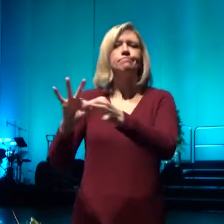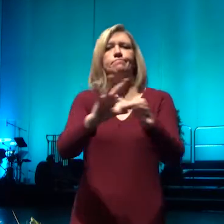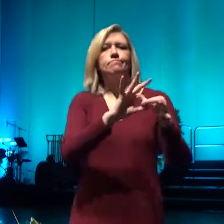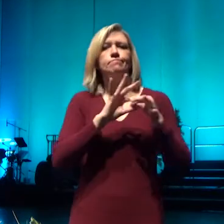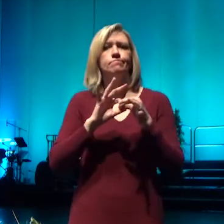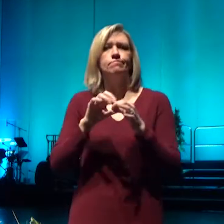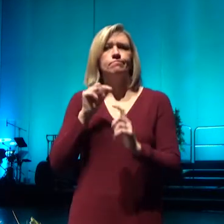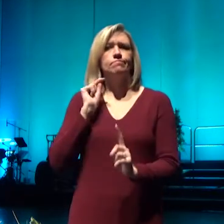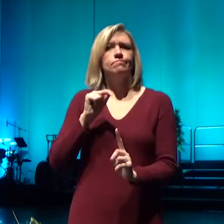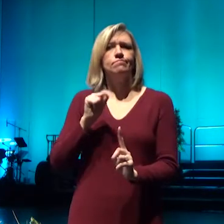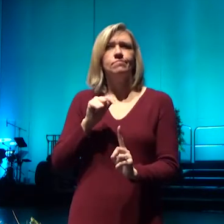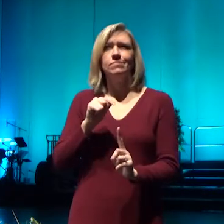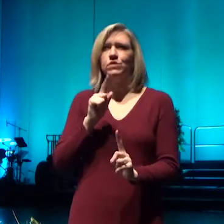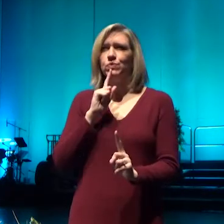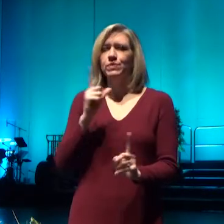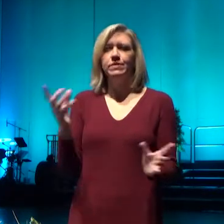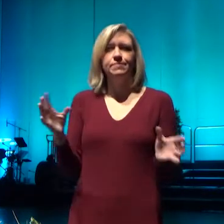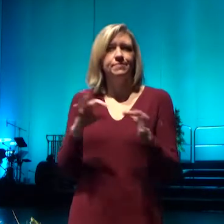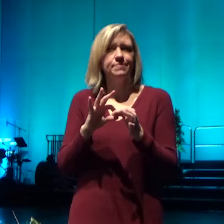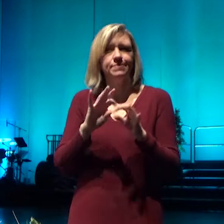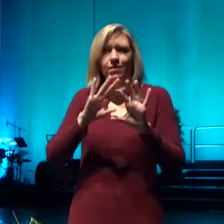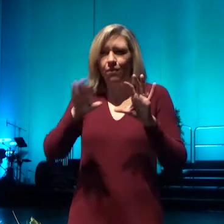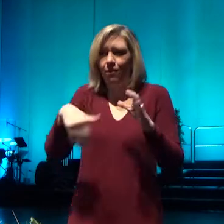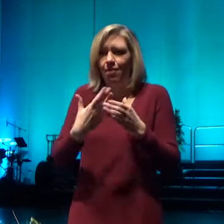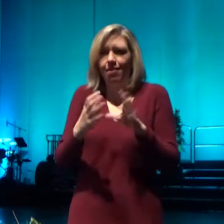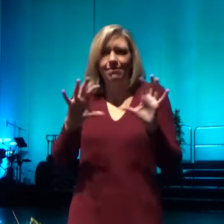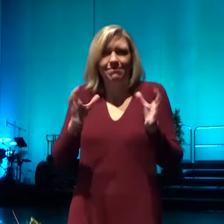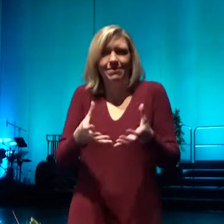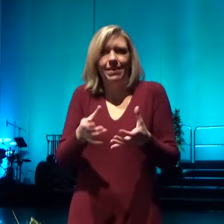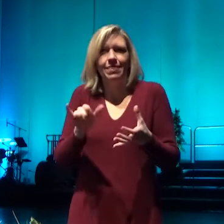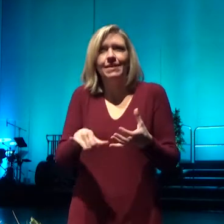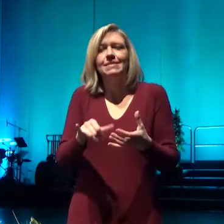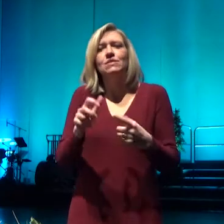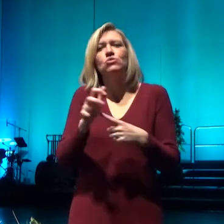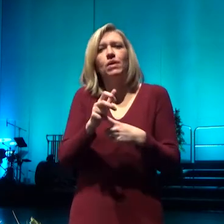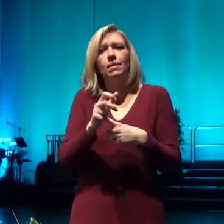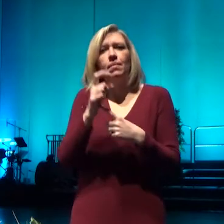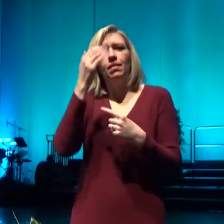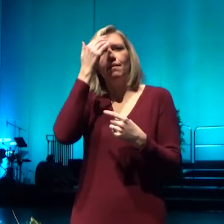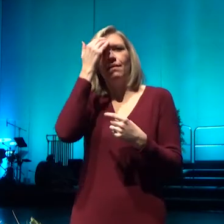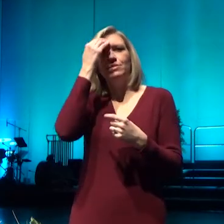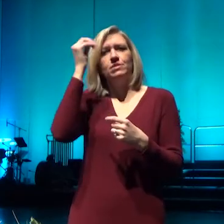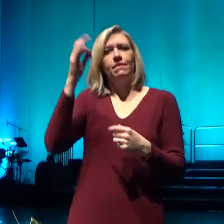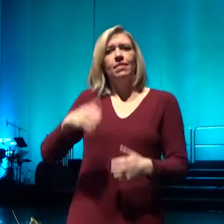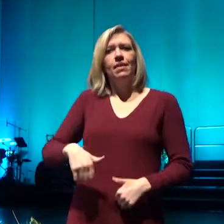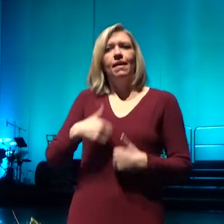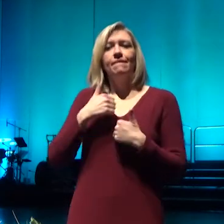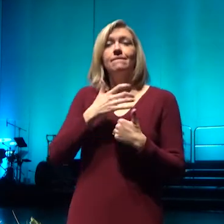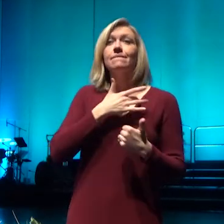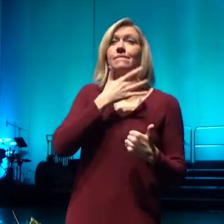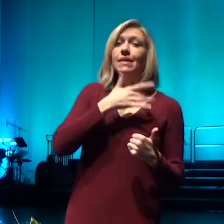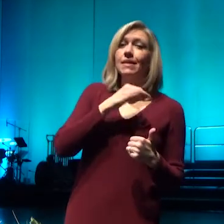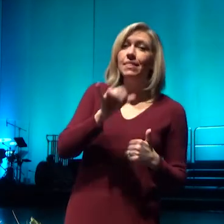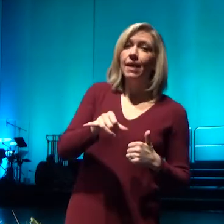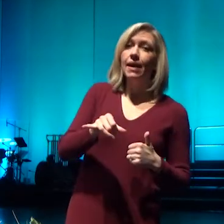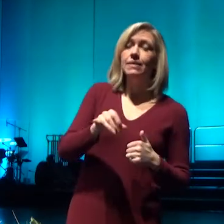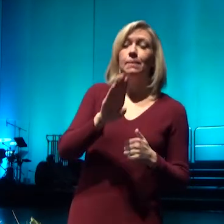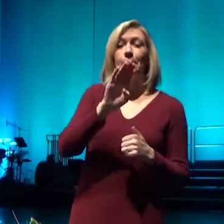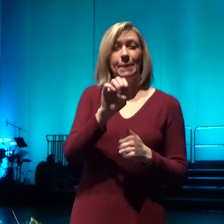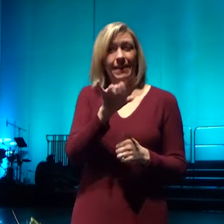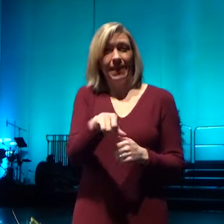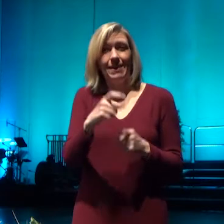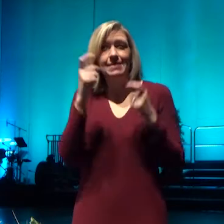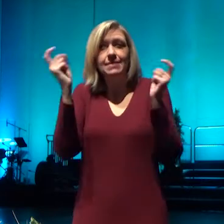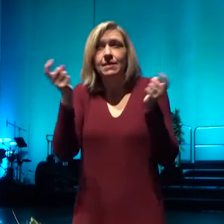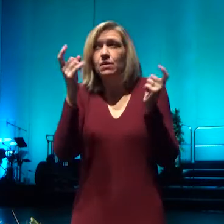ties us all in this incredible consciousness of life. Feeling it, being it, celebrating